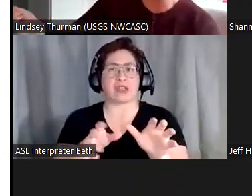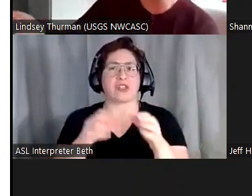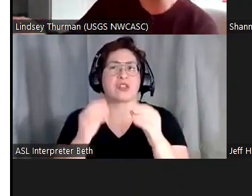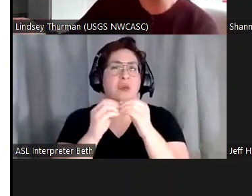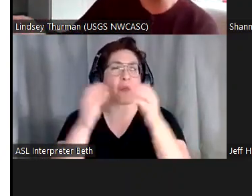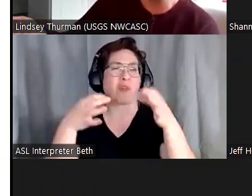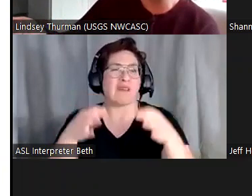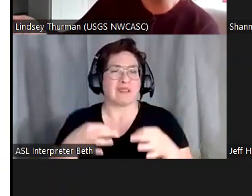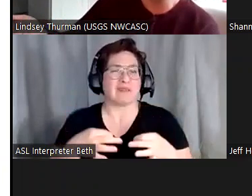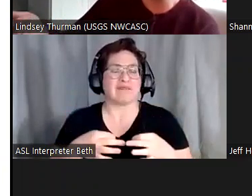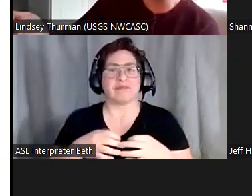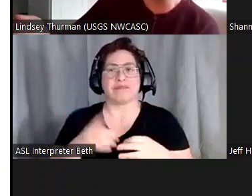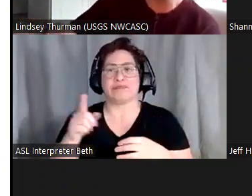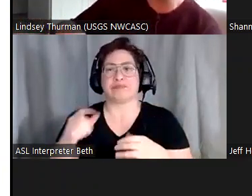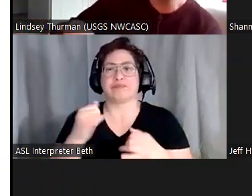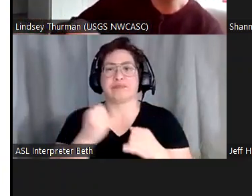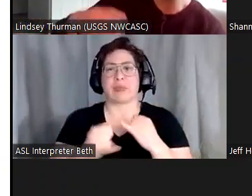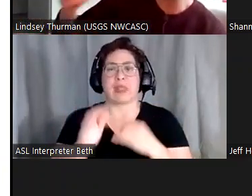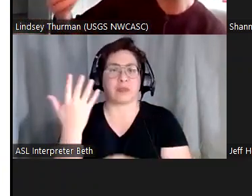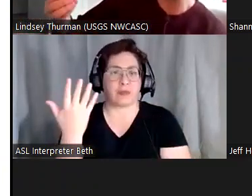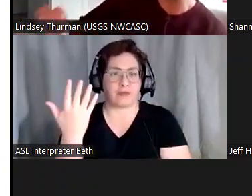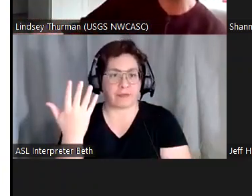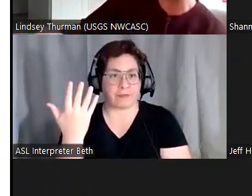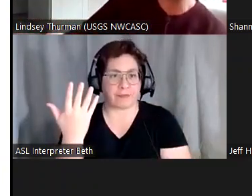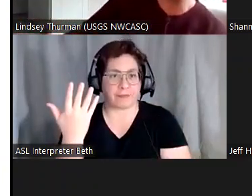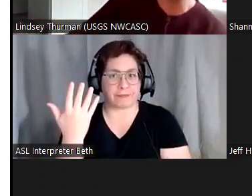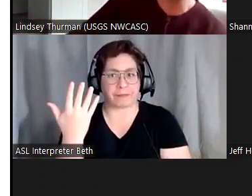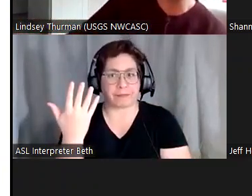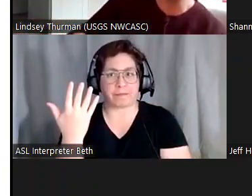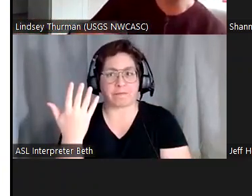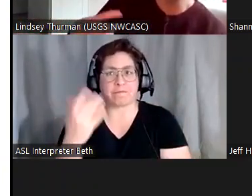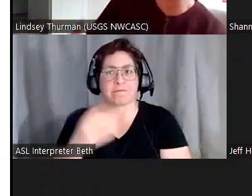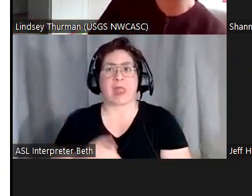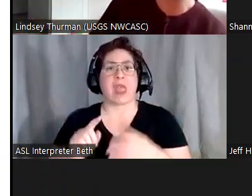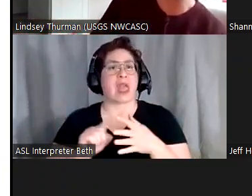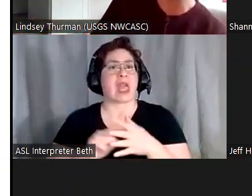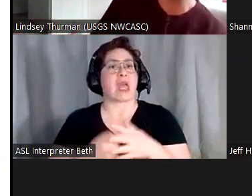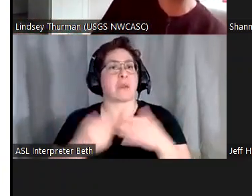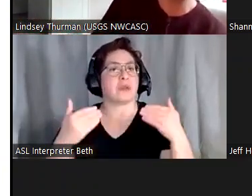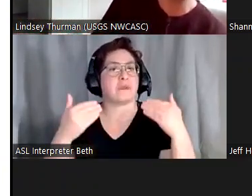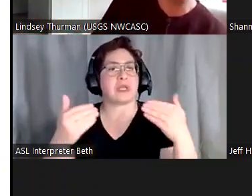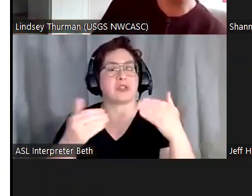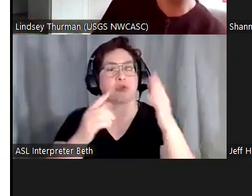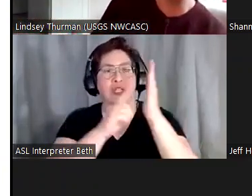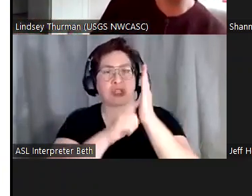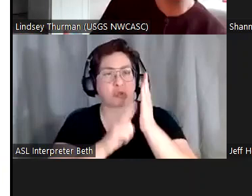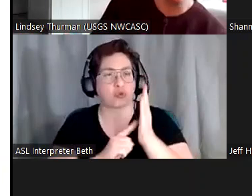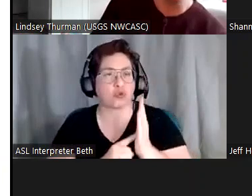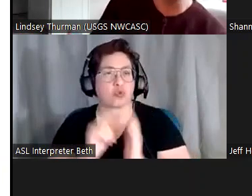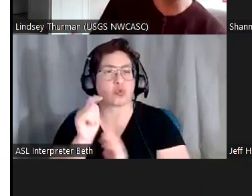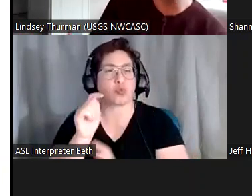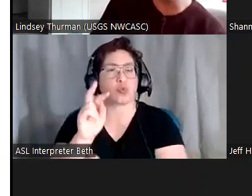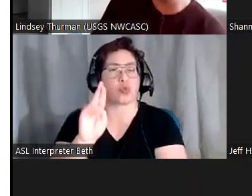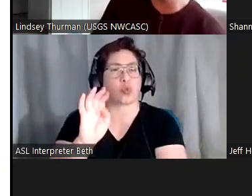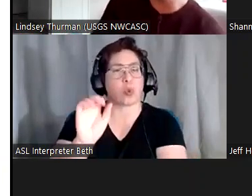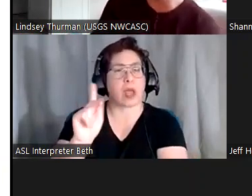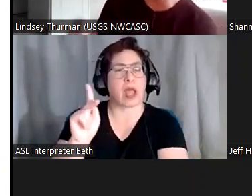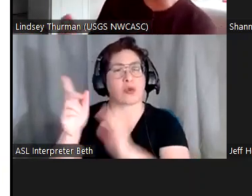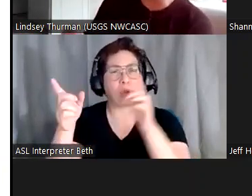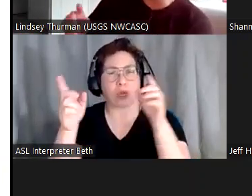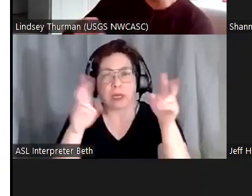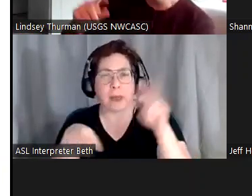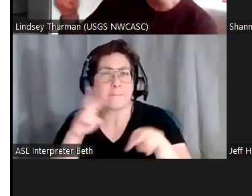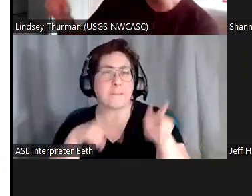last part of this adaptation cycle centers around implementation and tracking and monitoring the response of your species. And